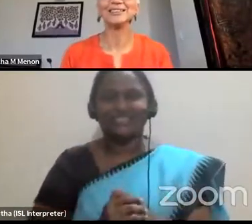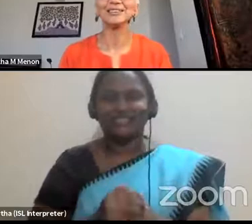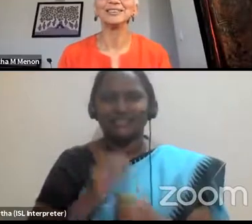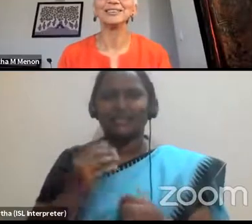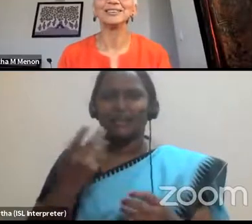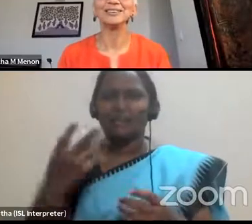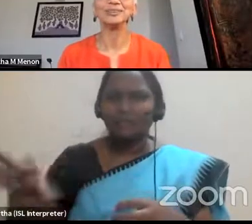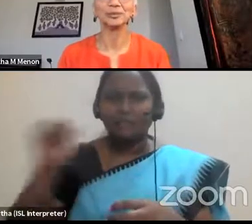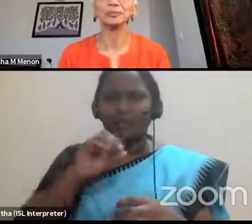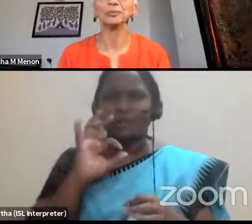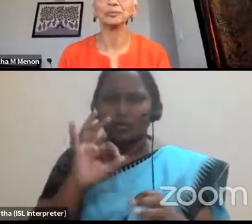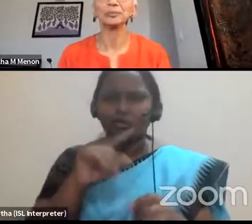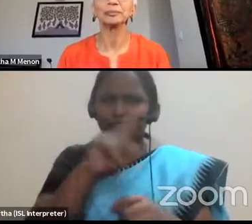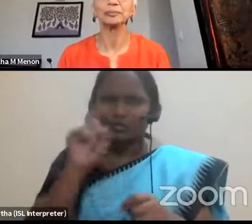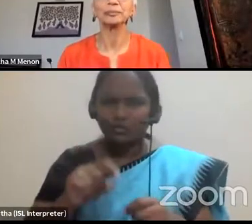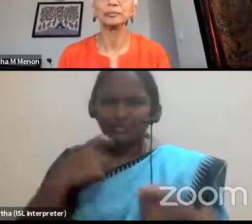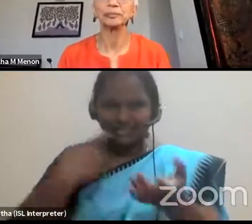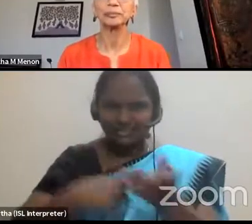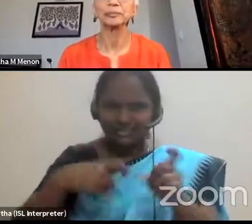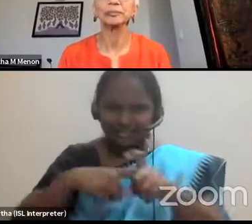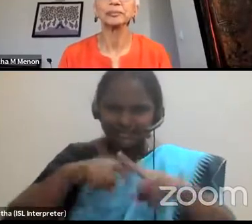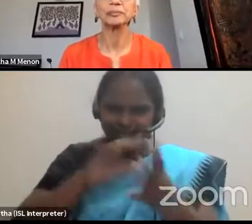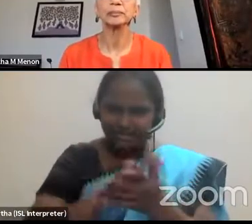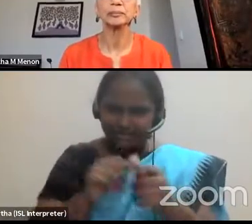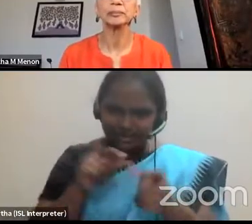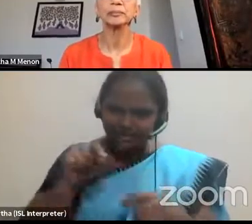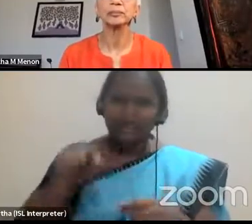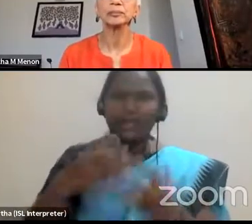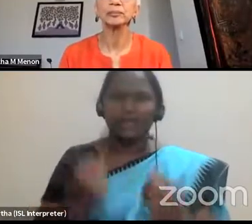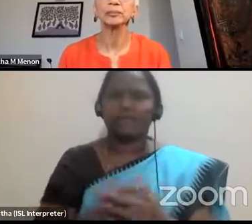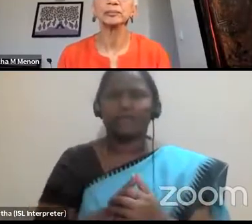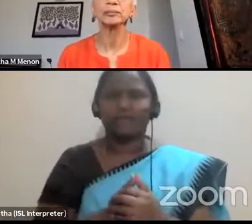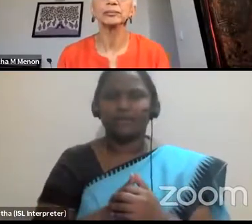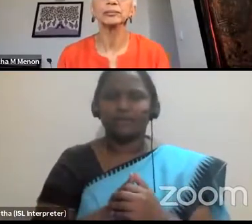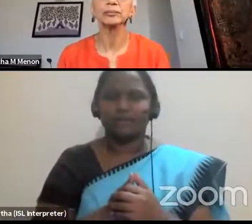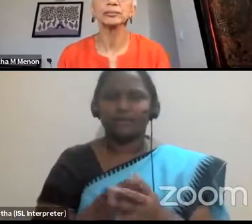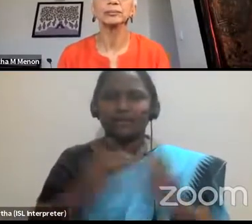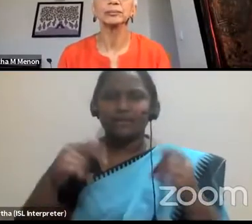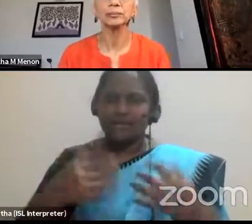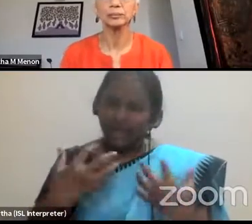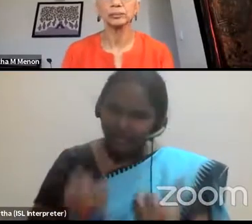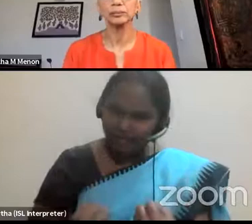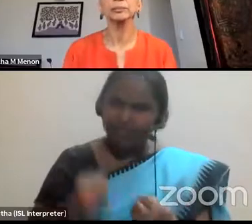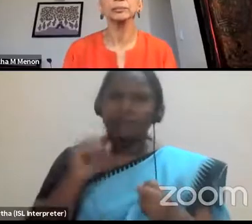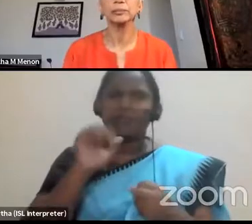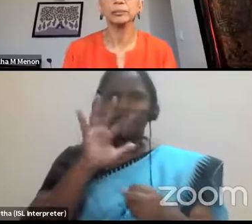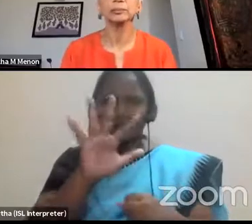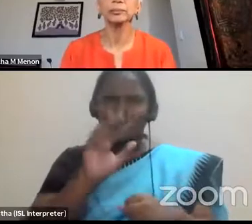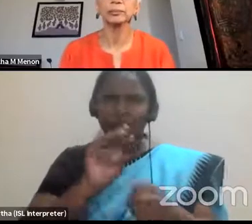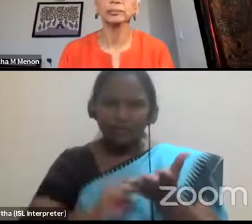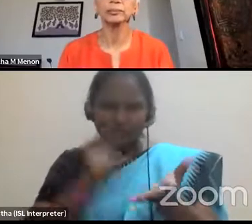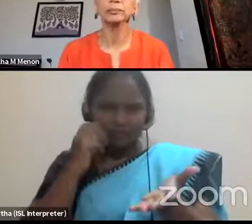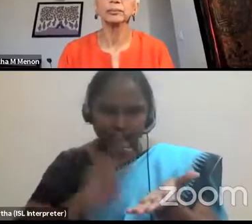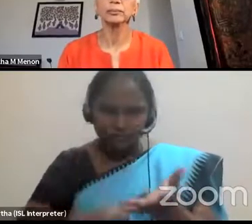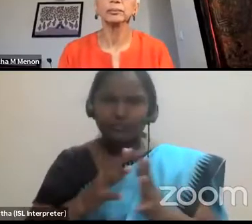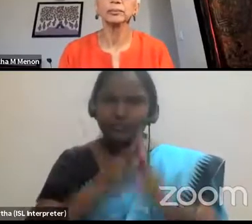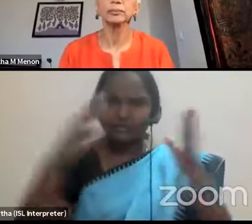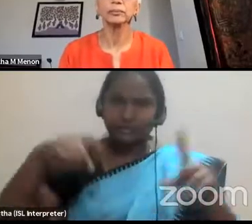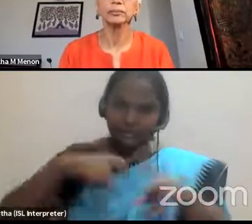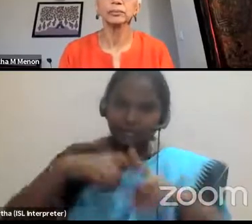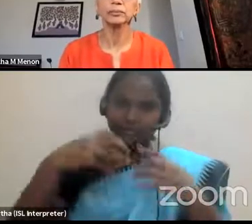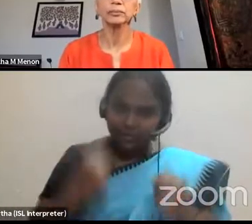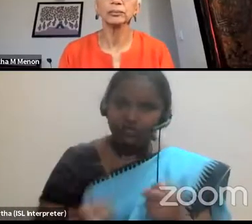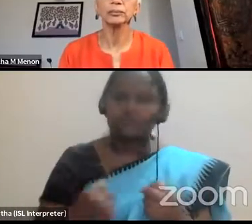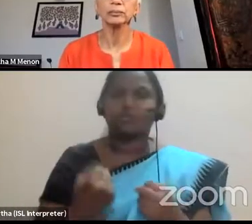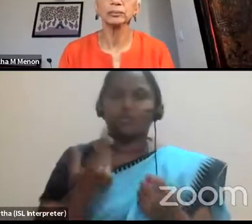good question. I think you brought it up in the initial discussion as well, that, a lot of care, even in this 5-minute demo, we took a lot of care to make sure we were